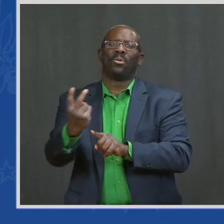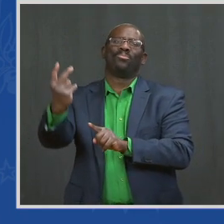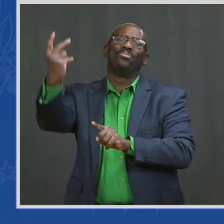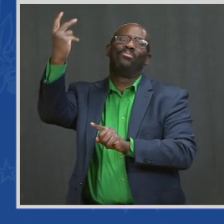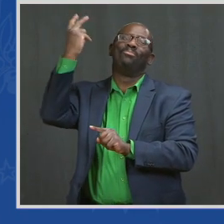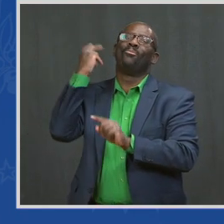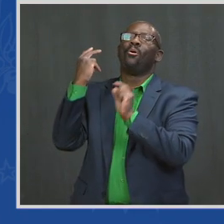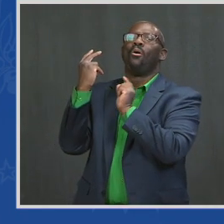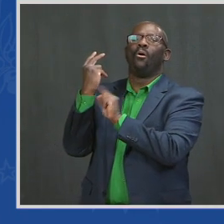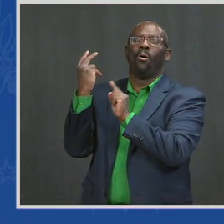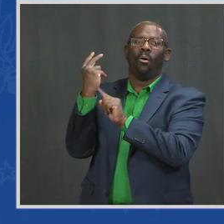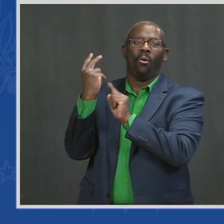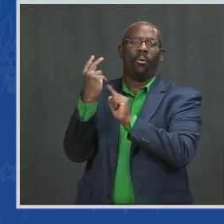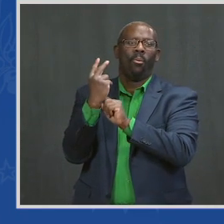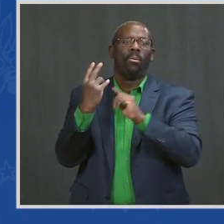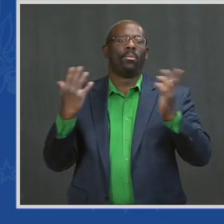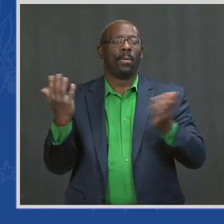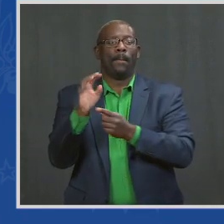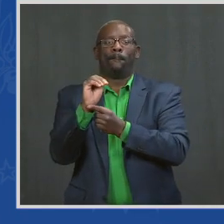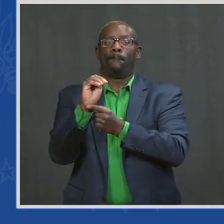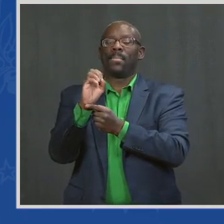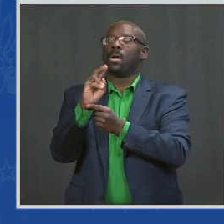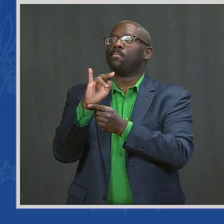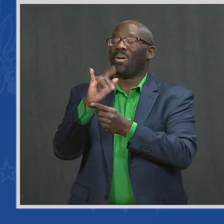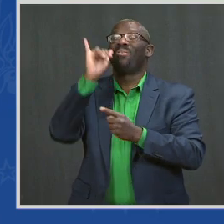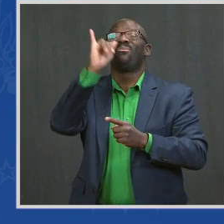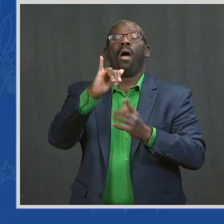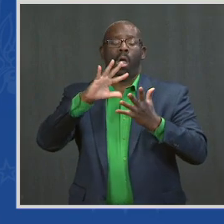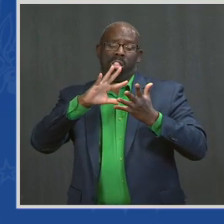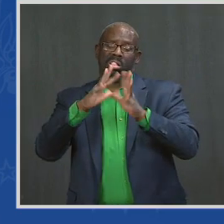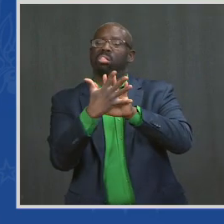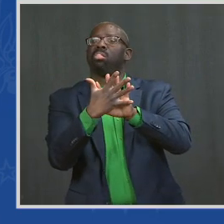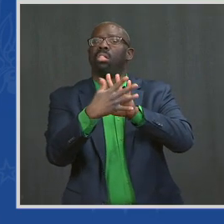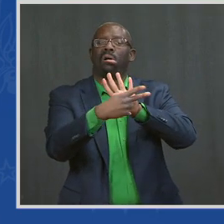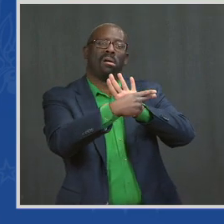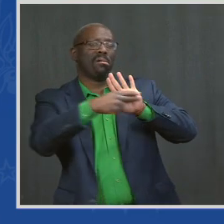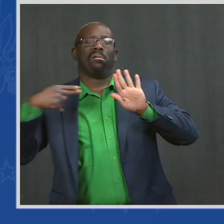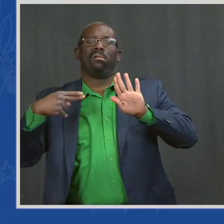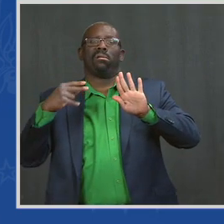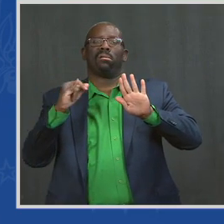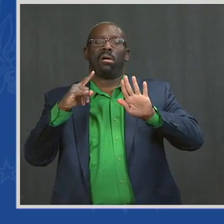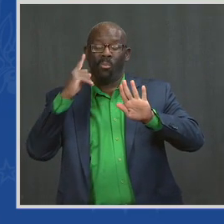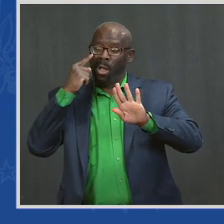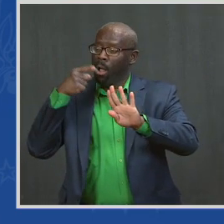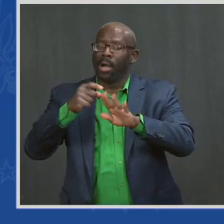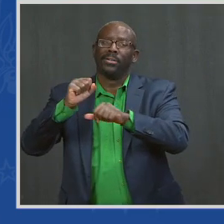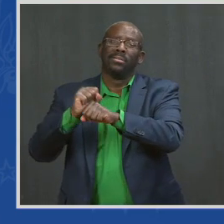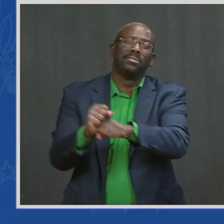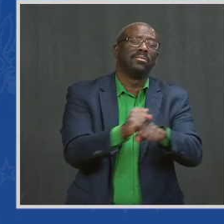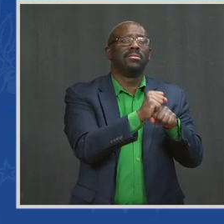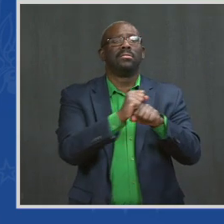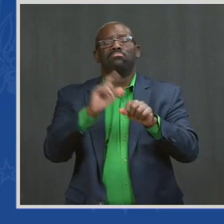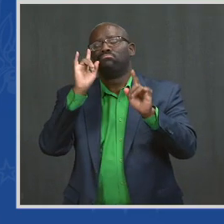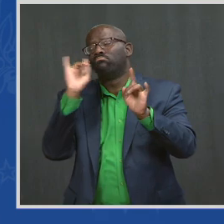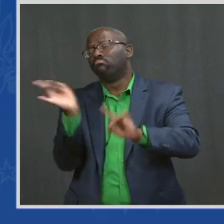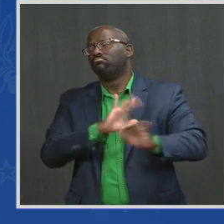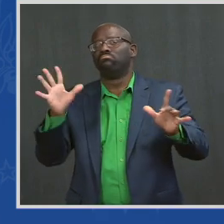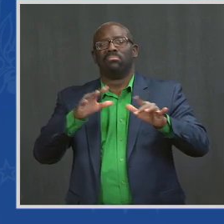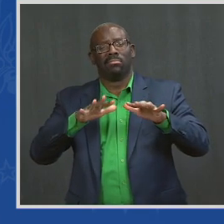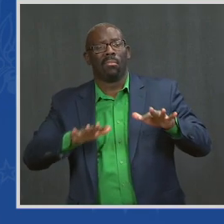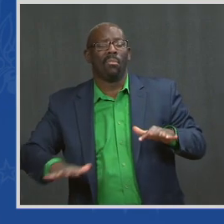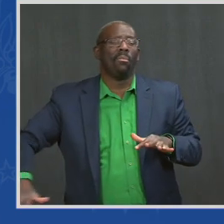stain, the terrible toll that slavery took on the country and continues to